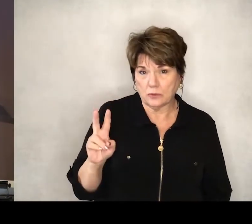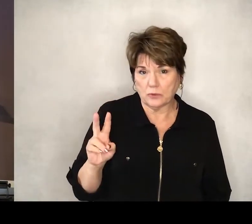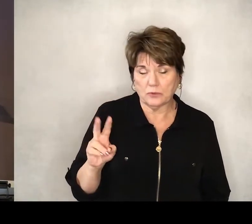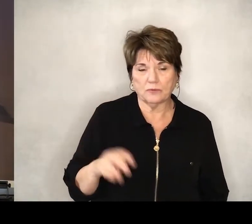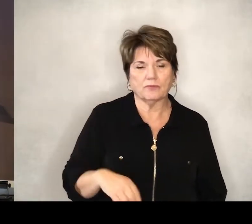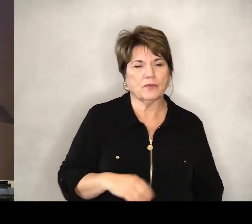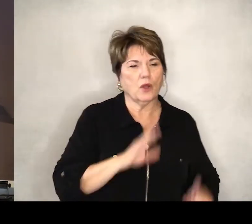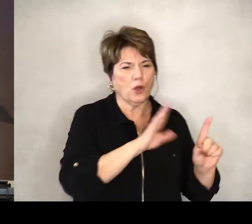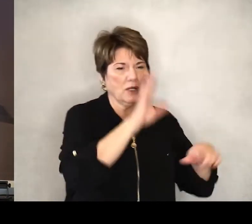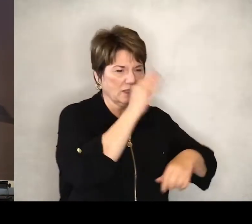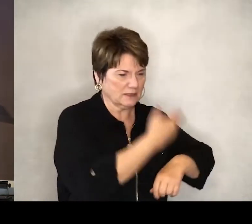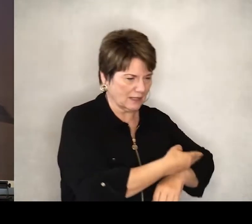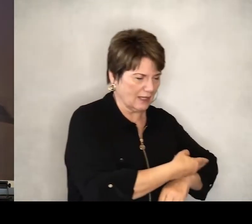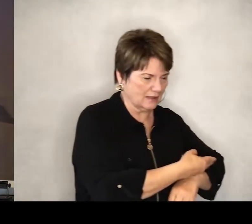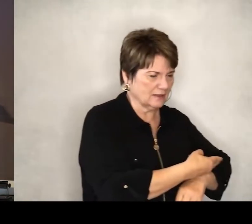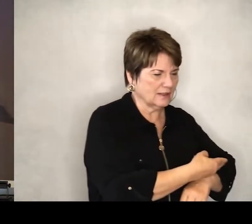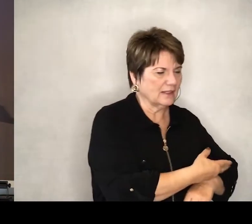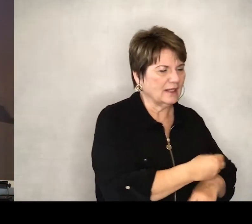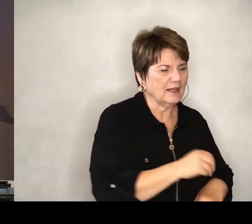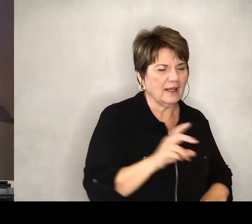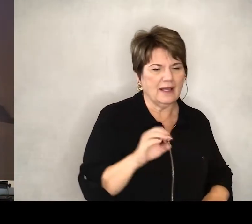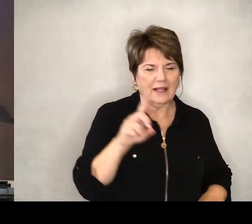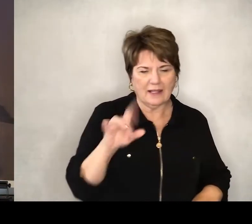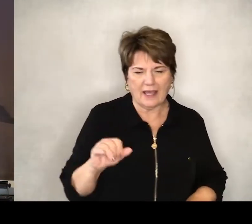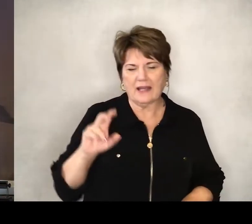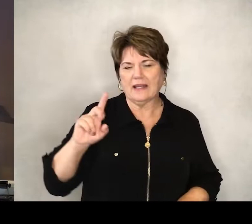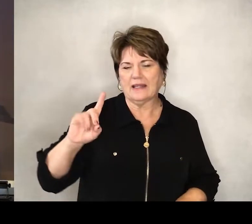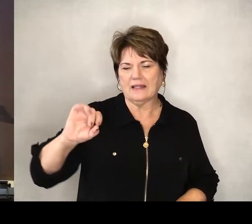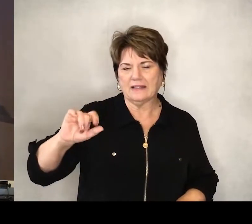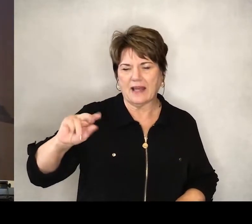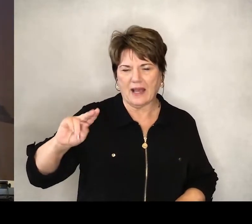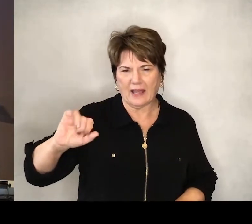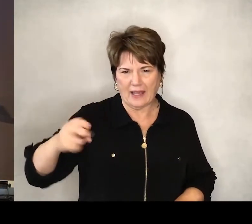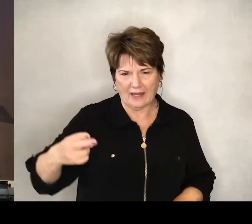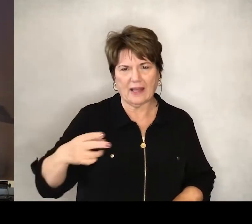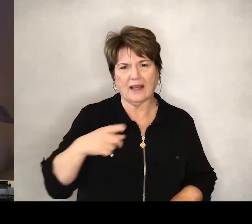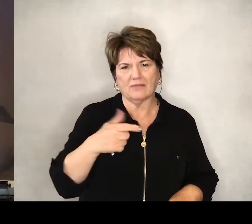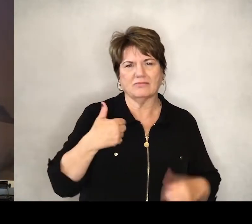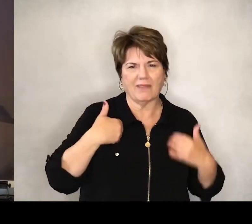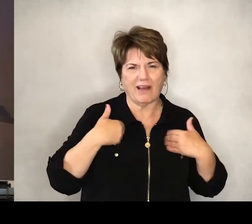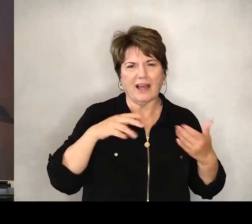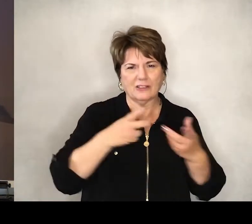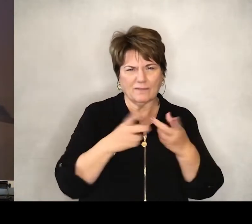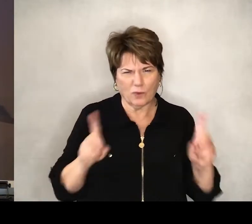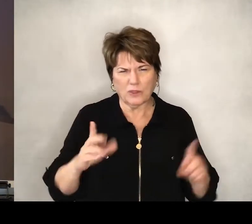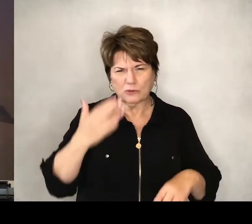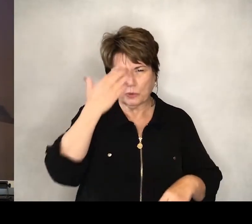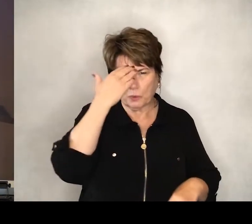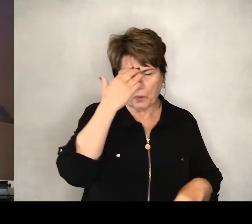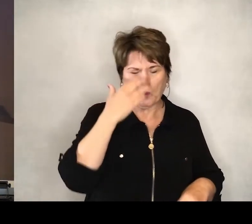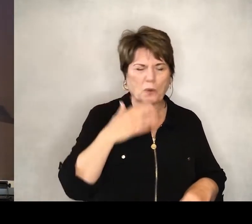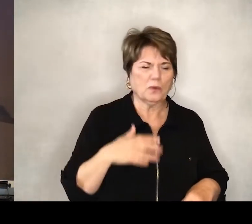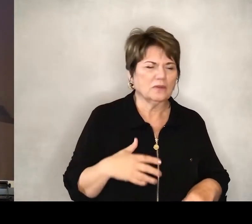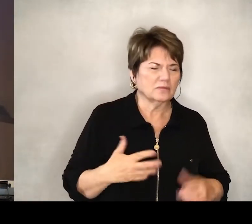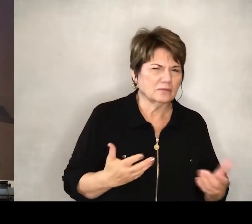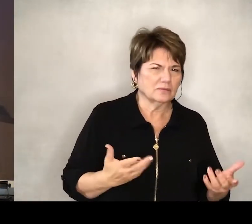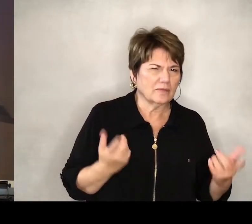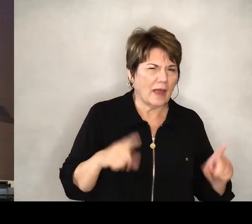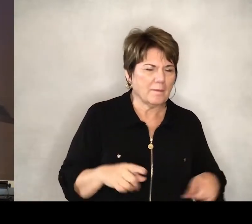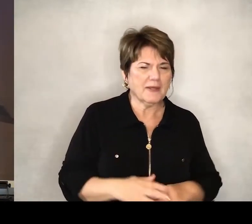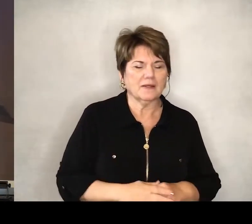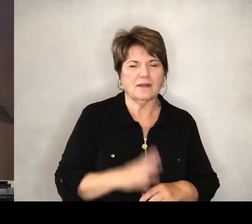1992, her son and Lady Diana end up getting a divorce, and that's kind of a whole sort of, you know, deal, right? And